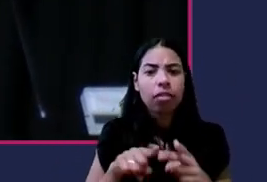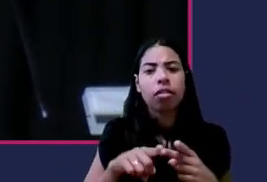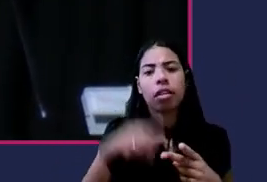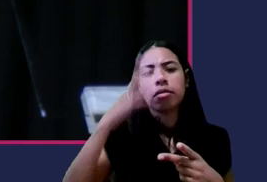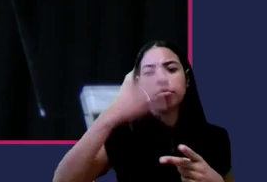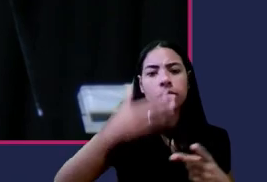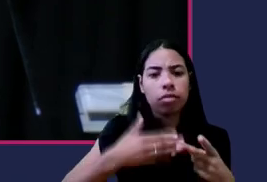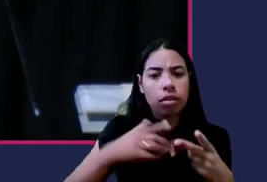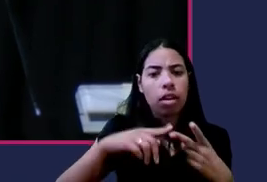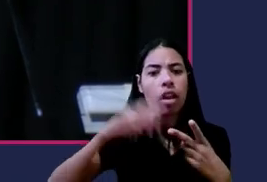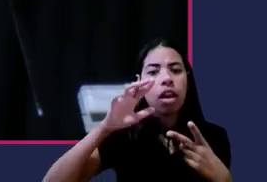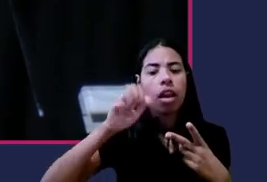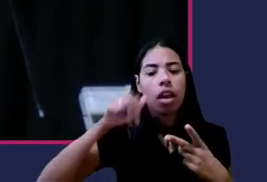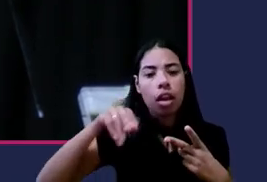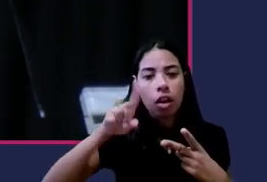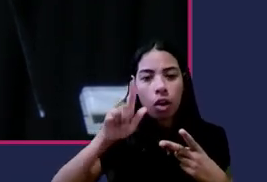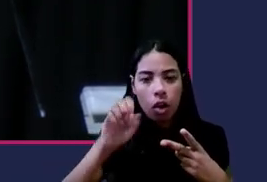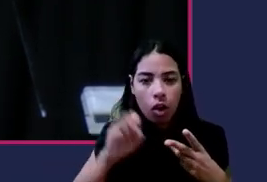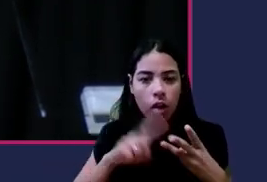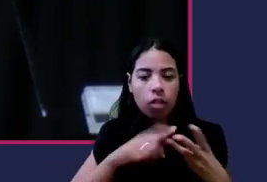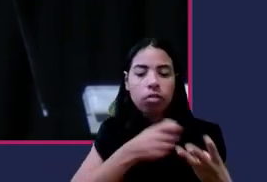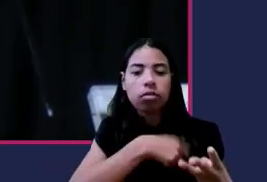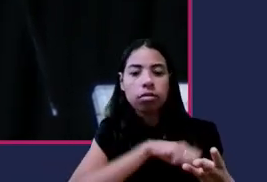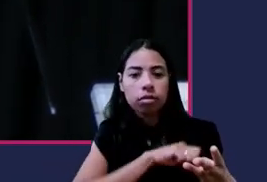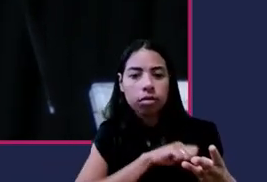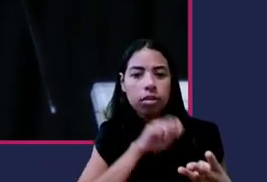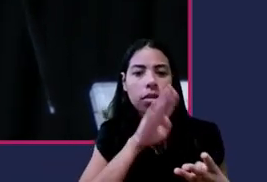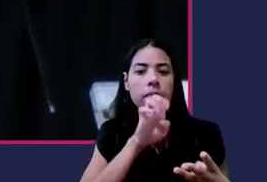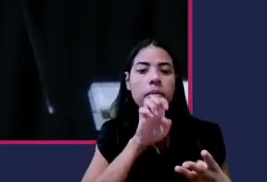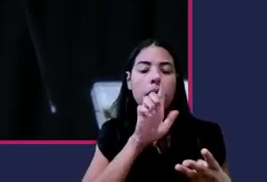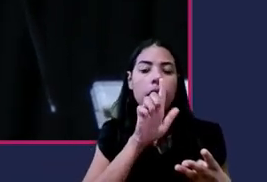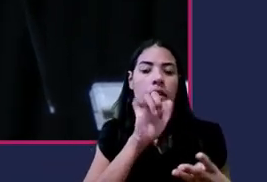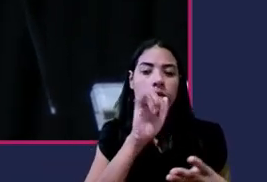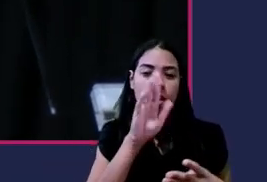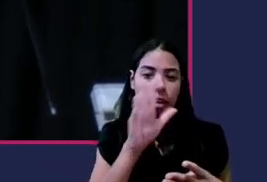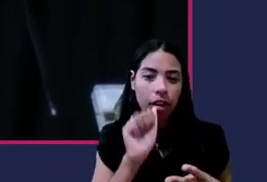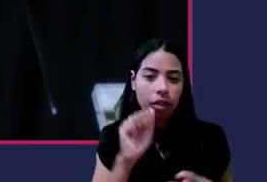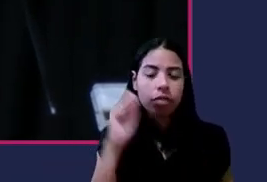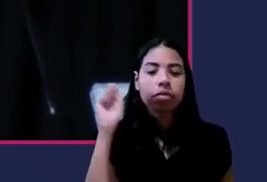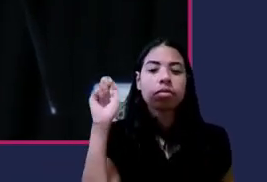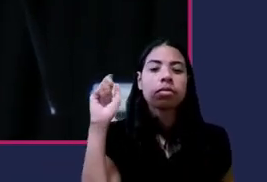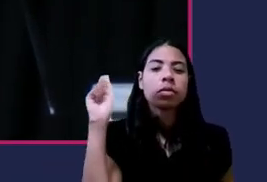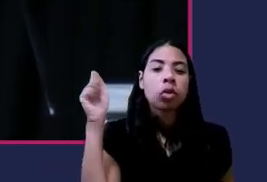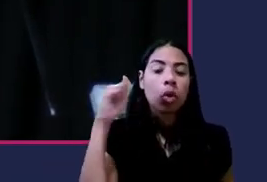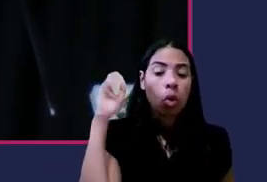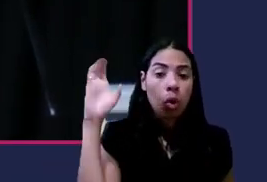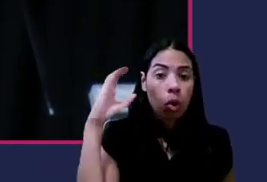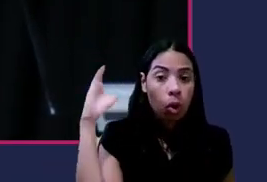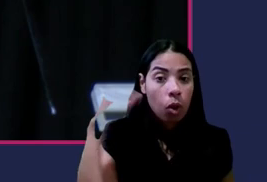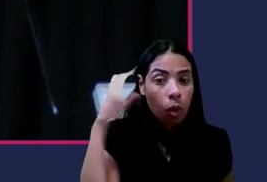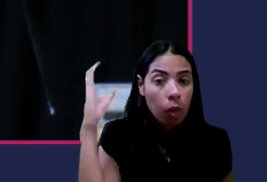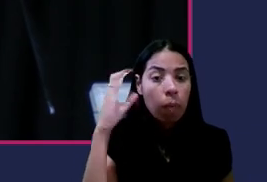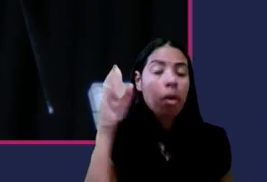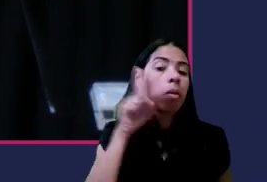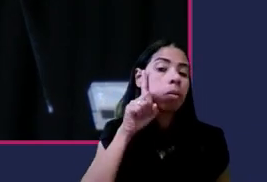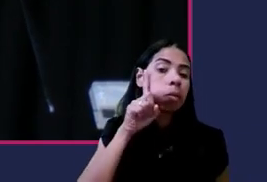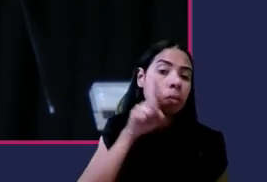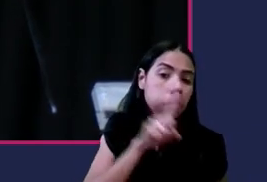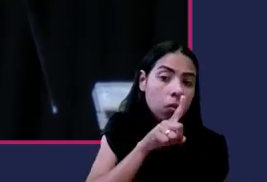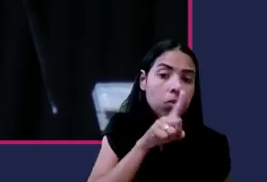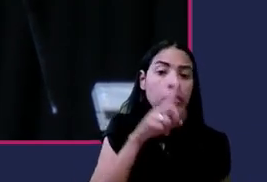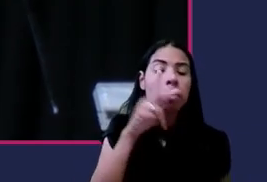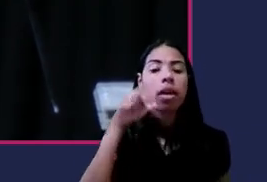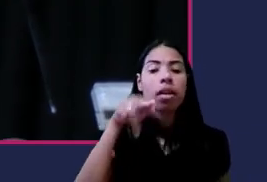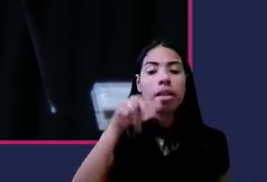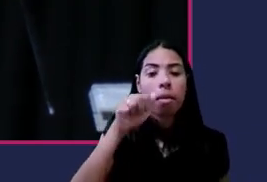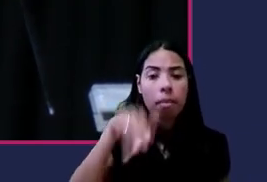from Afghanistan, Angola, Argentina, Belgium, Bolivia, Colombia, Arab Emirates, United States,